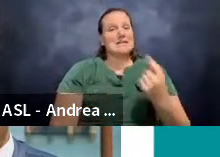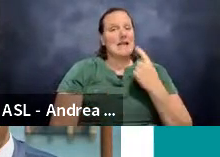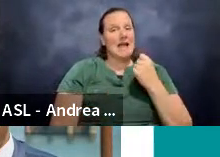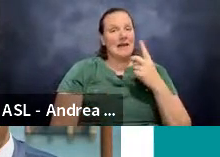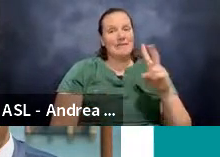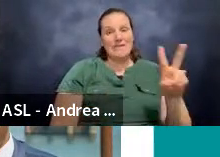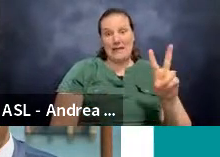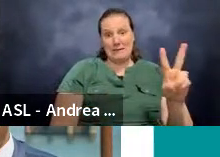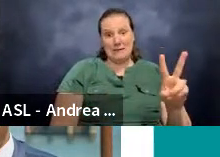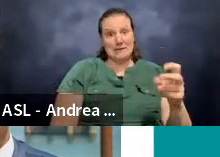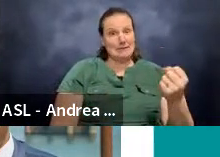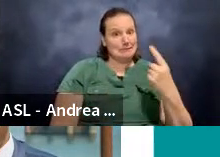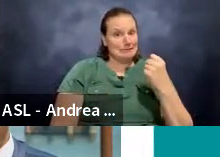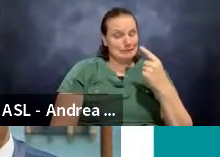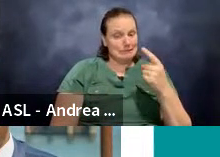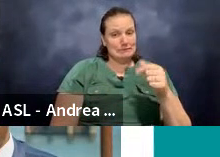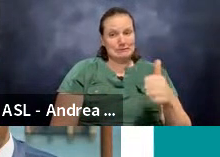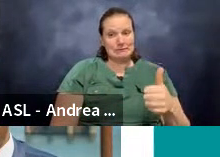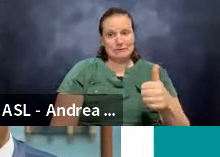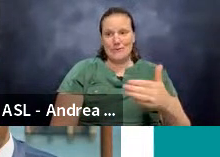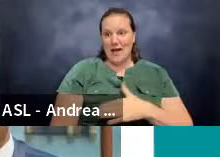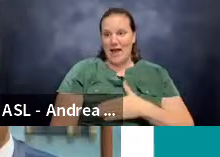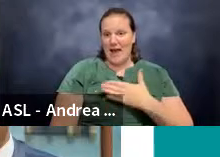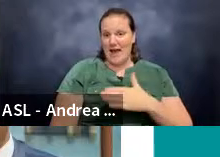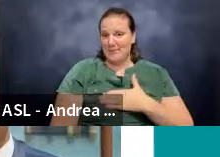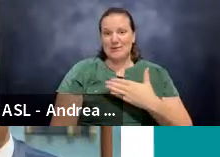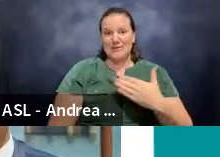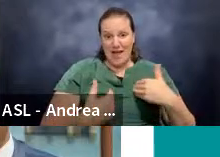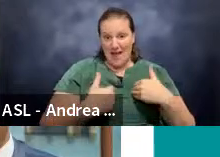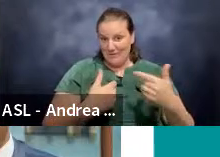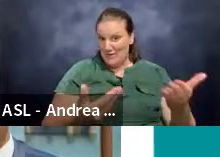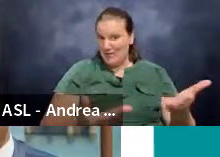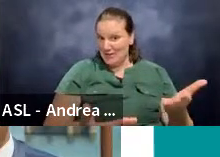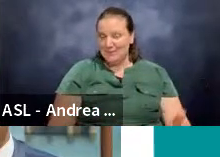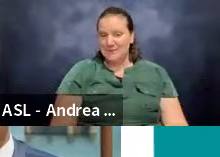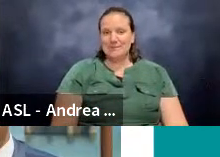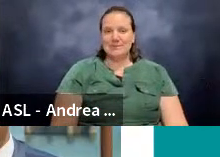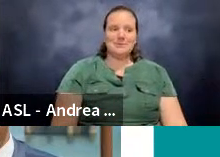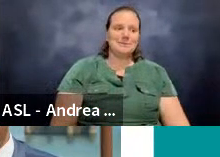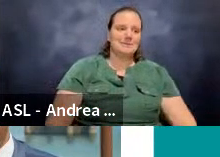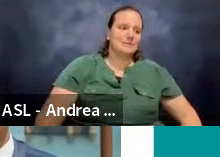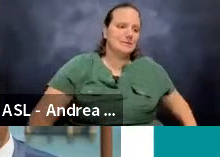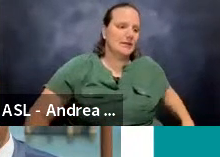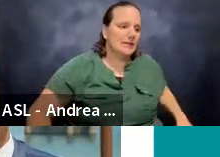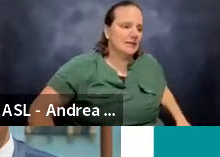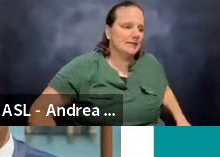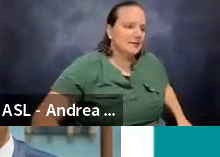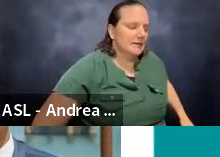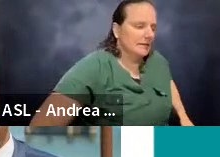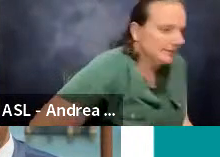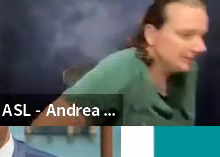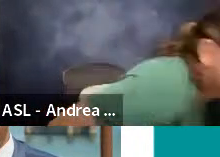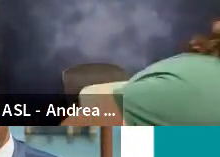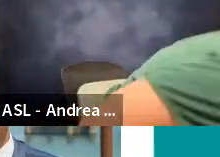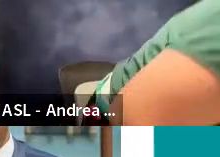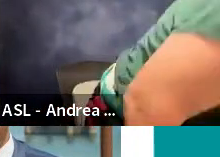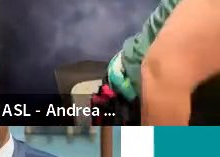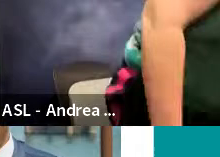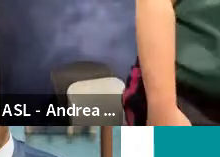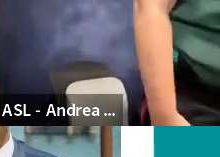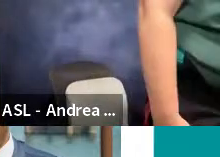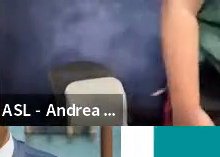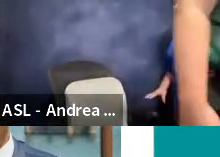and we'll be happy to have you. So with that, we had